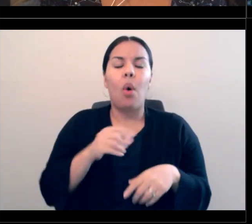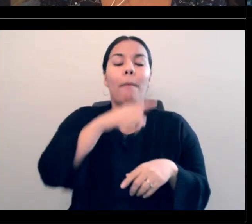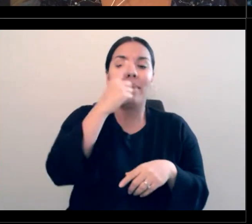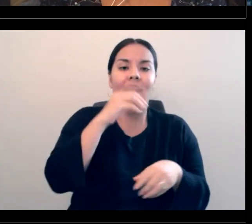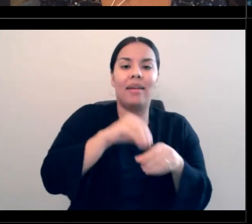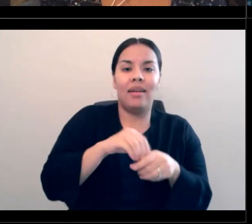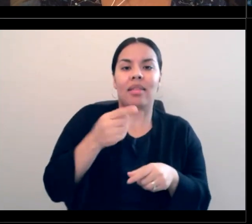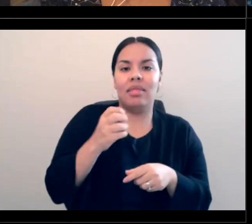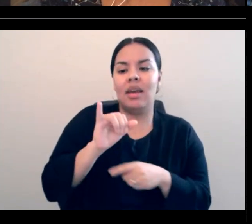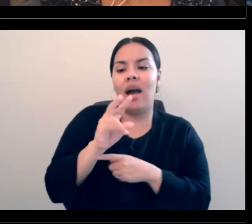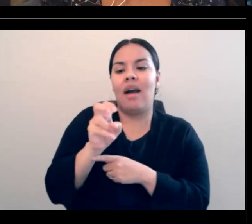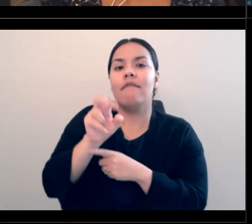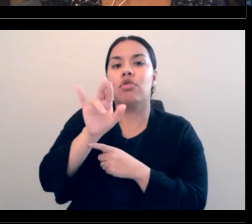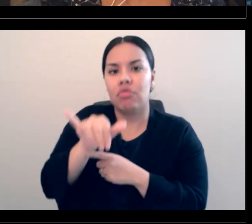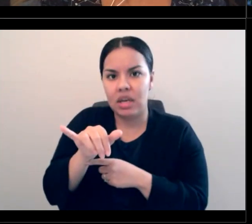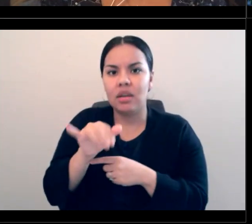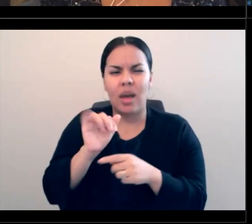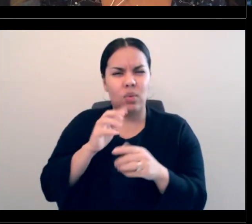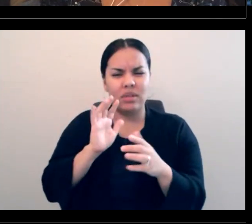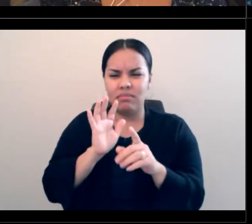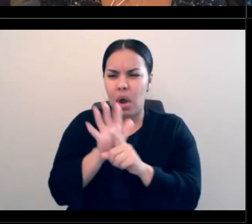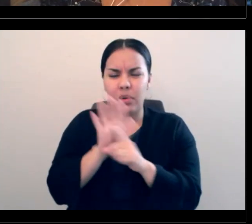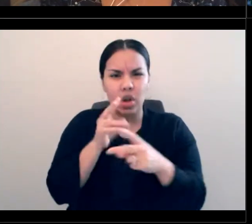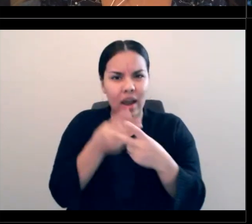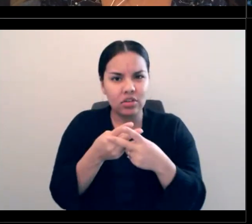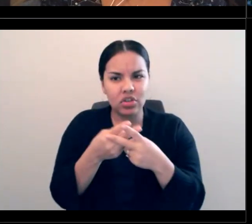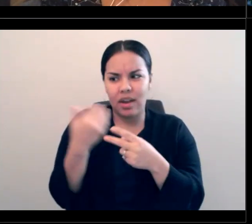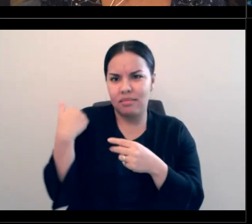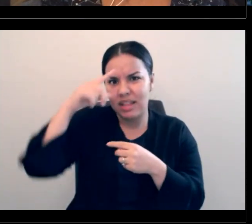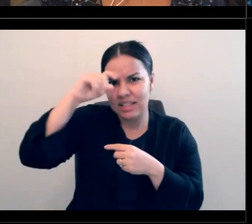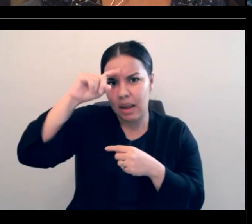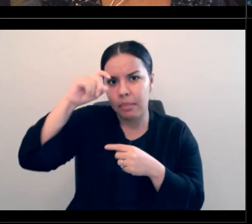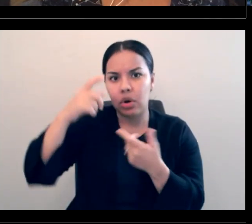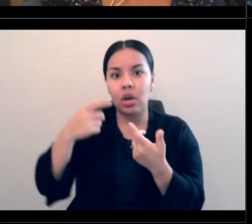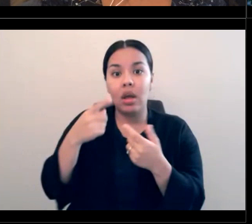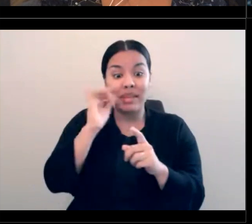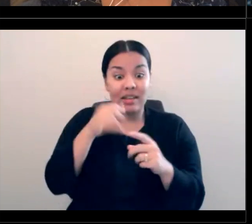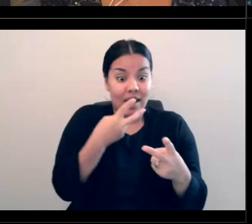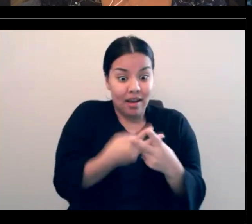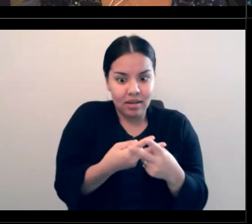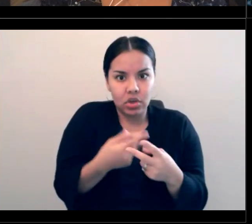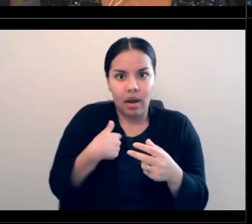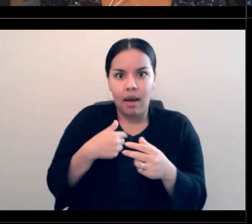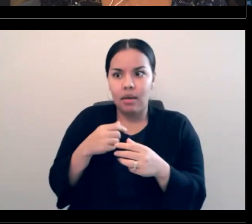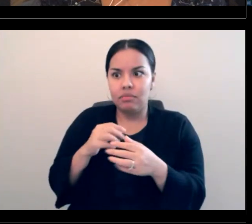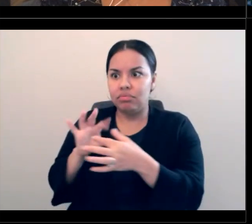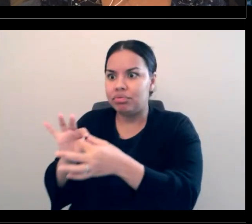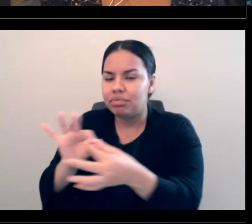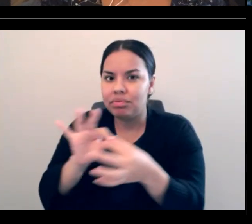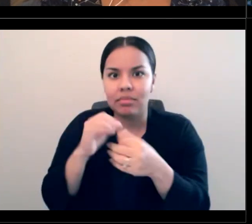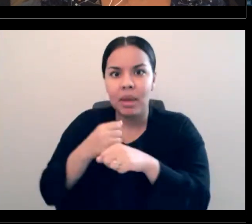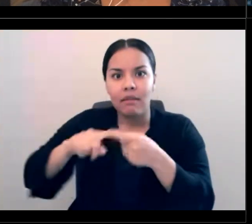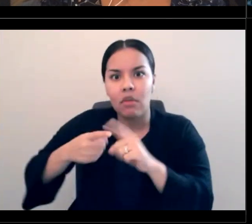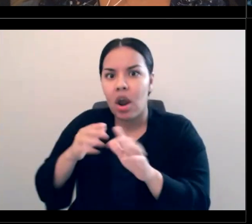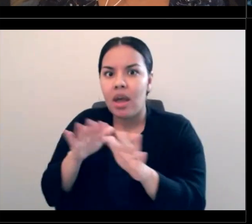absolutely never would have met without those connections that are people I now consider friends, right? So I really do